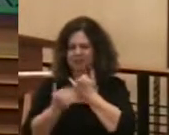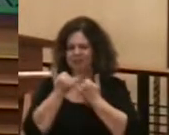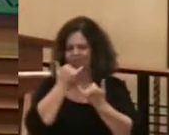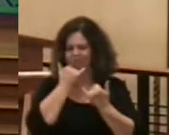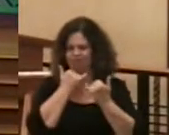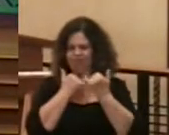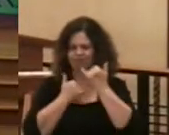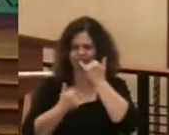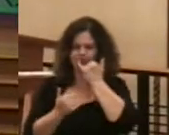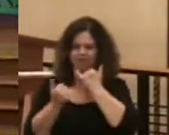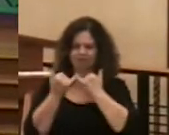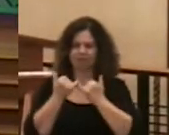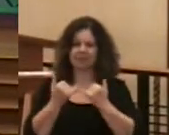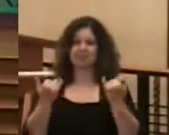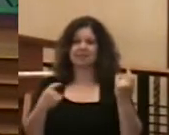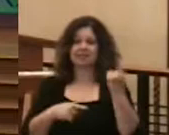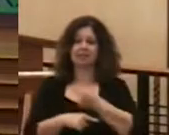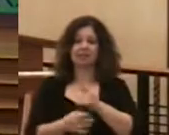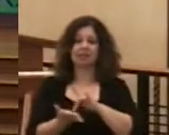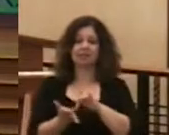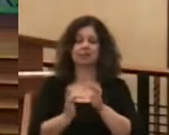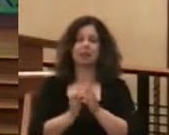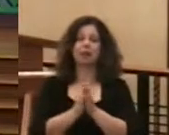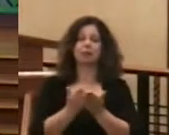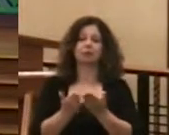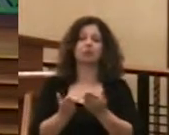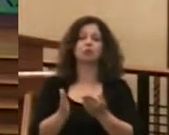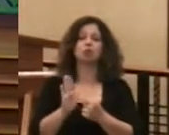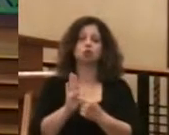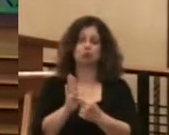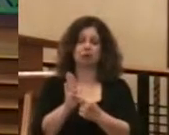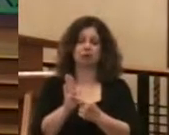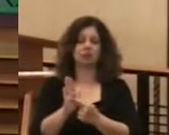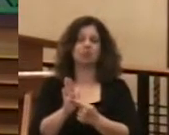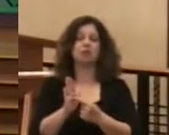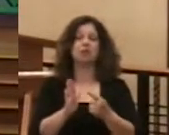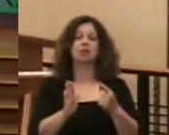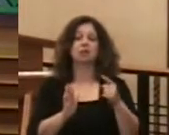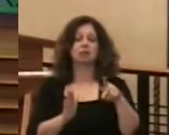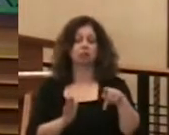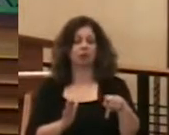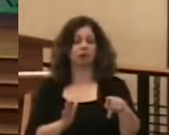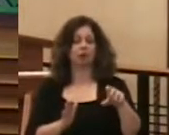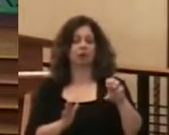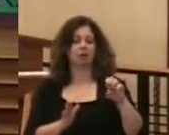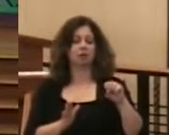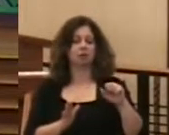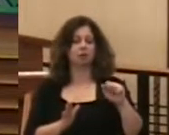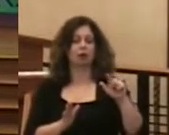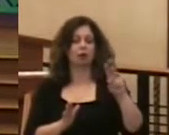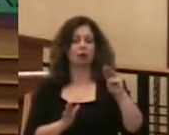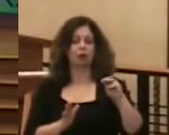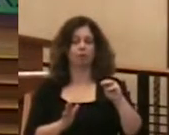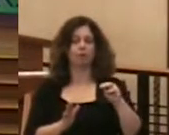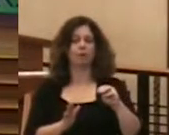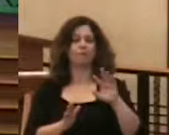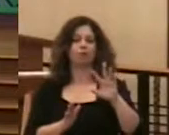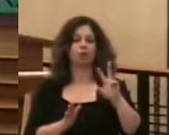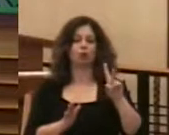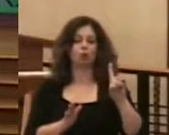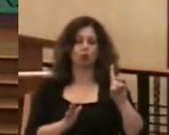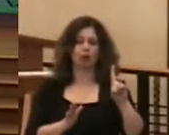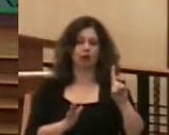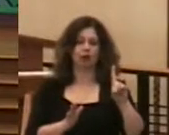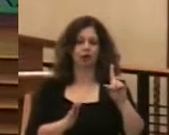modern-day Bibles tell us that Psalm 51 was written by David after Nathan confronted him with